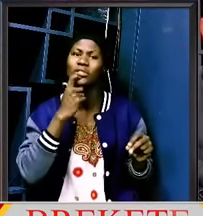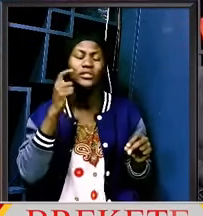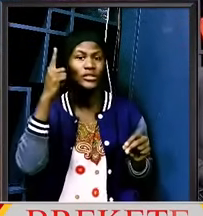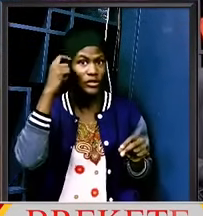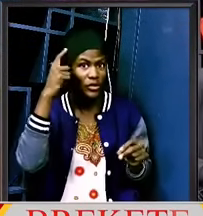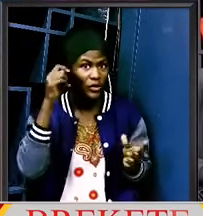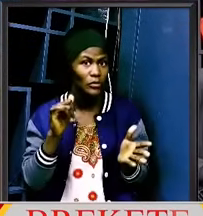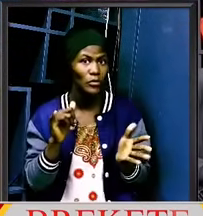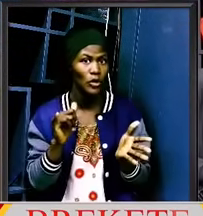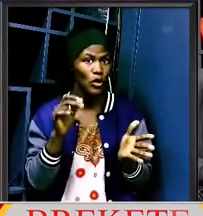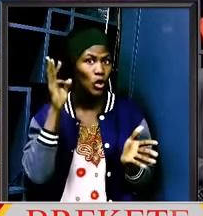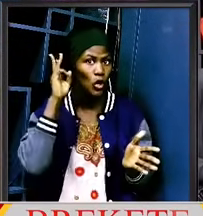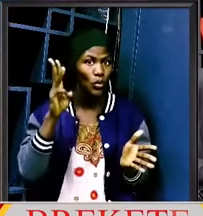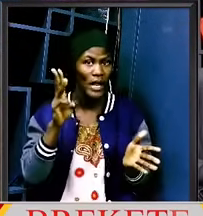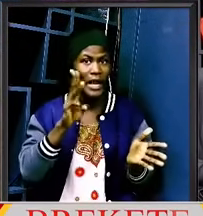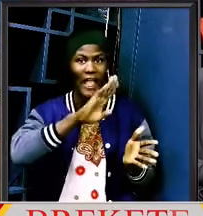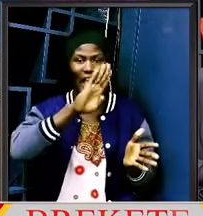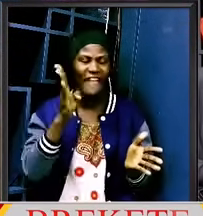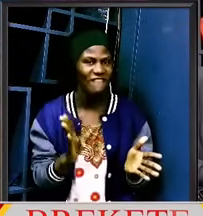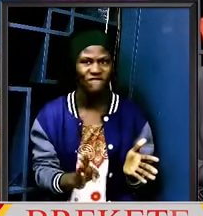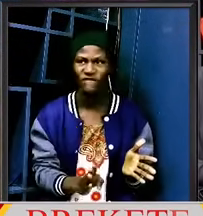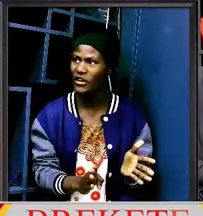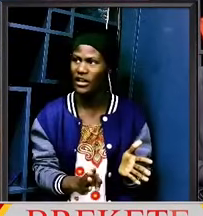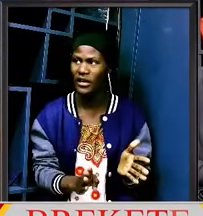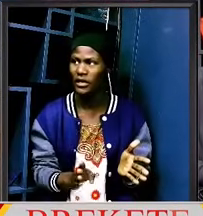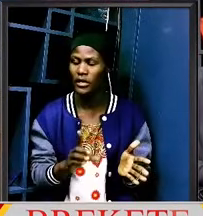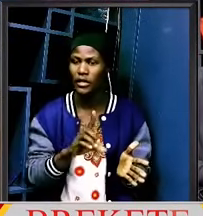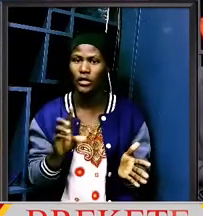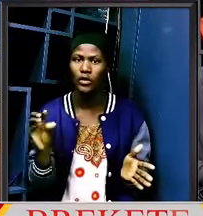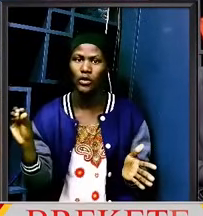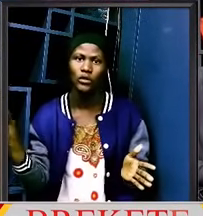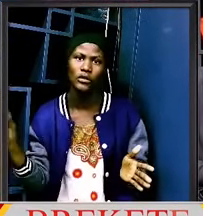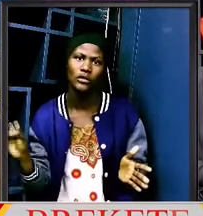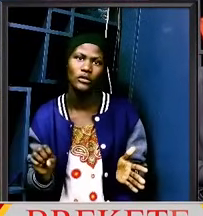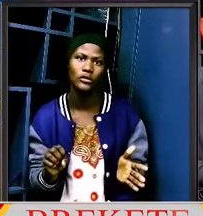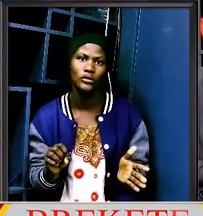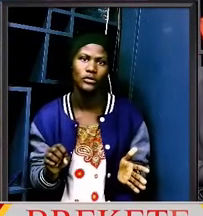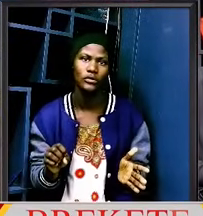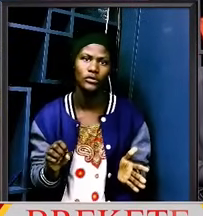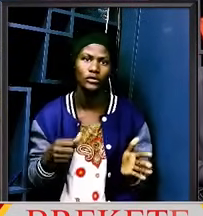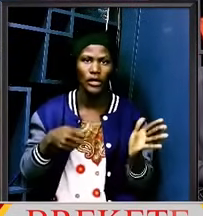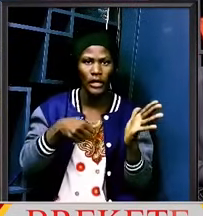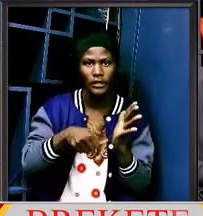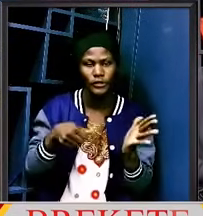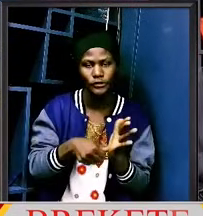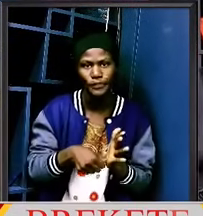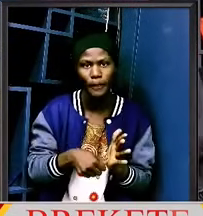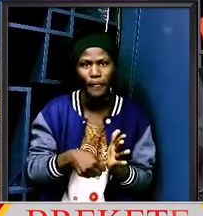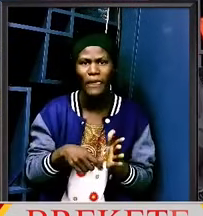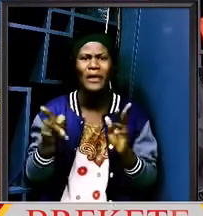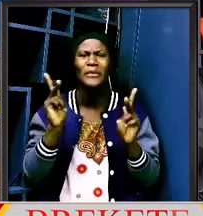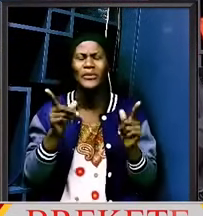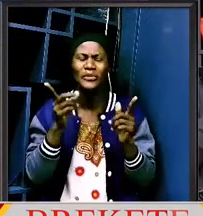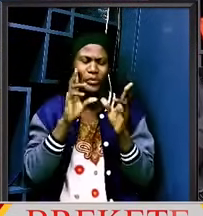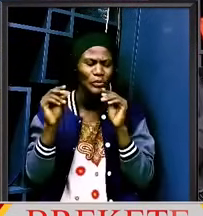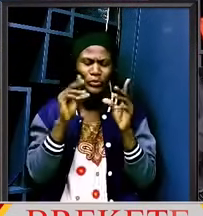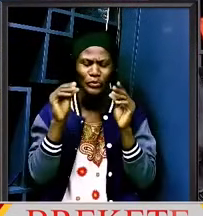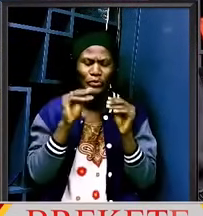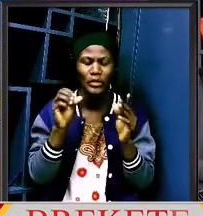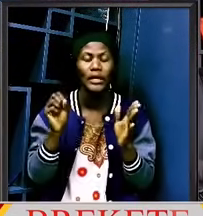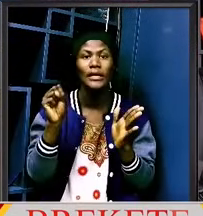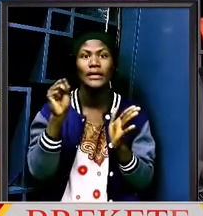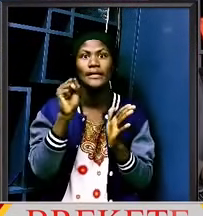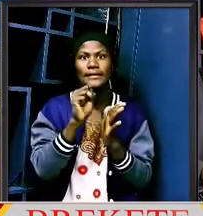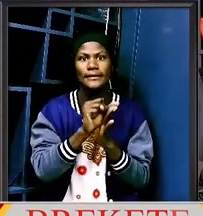lose election with a state police. I just see people, they go, they talk, hey, state police, federal